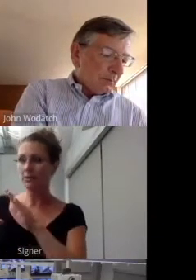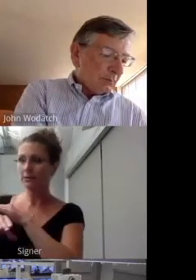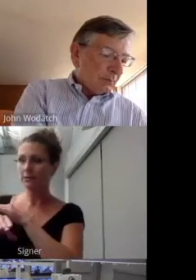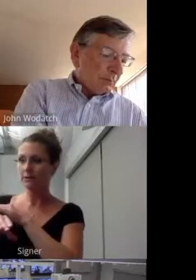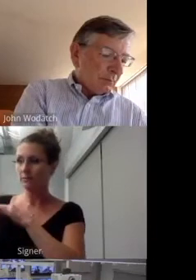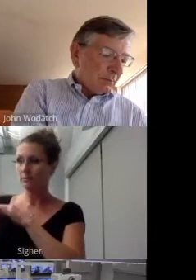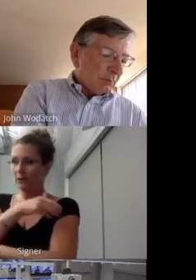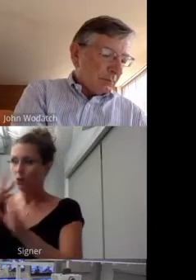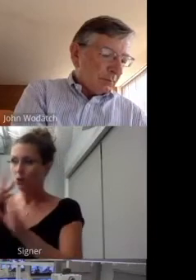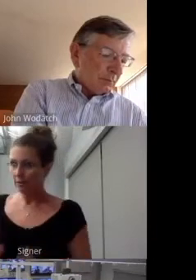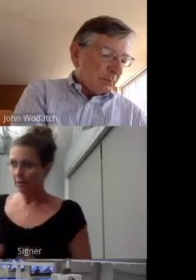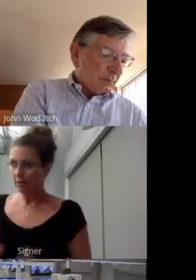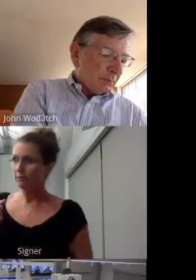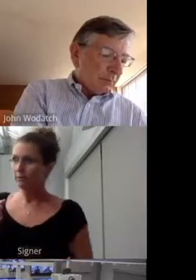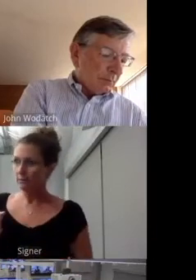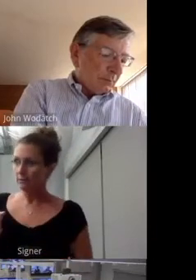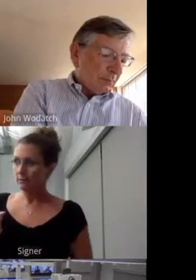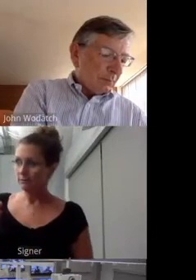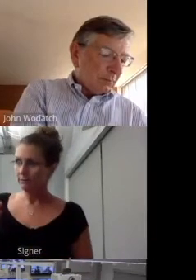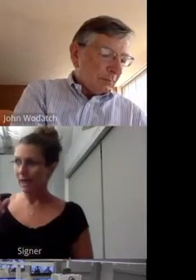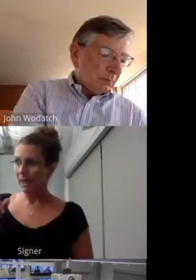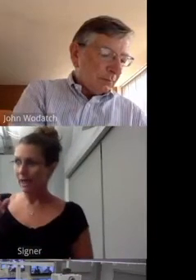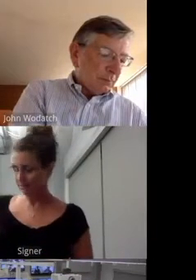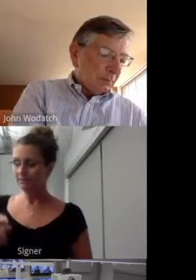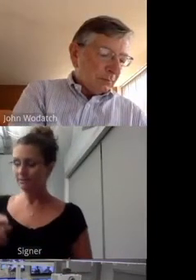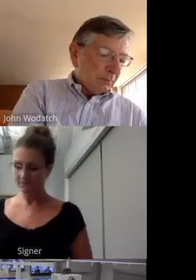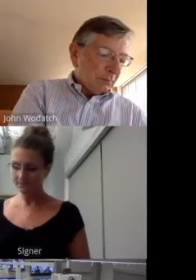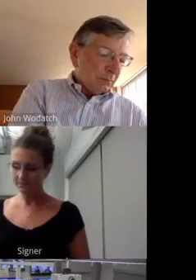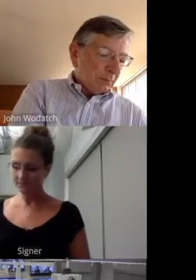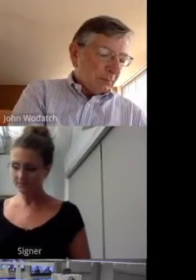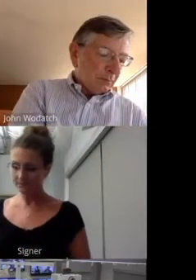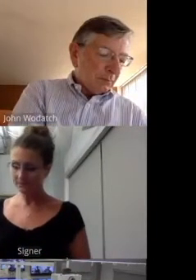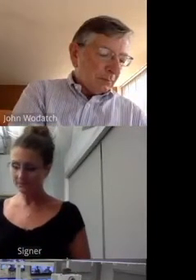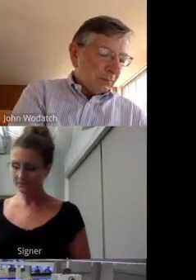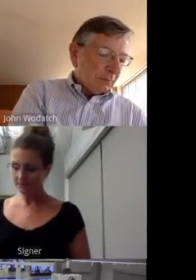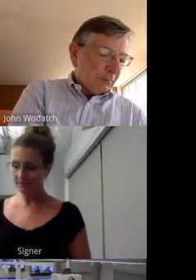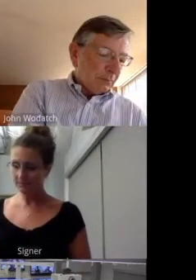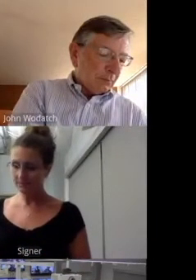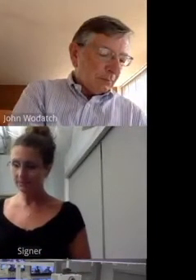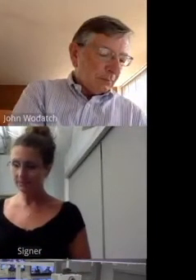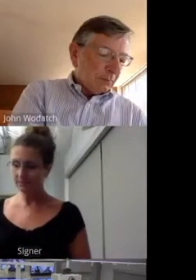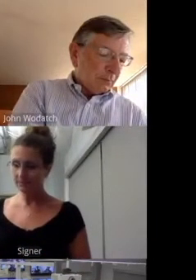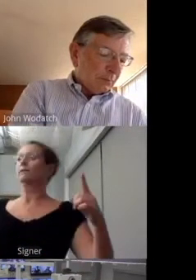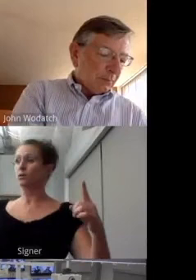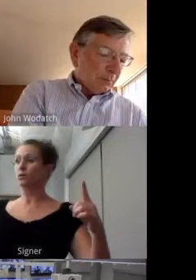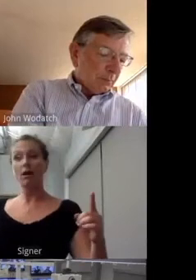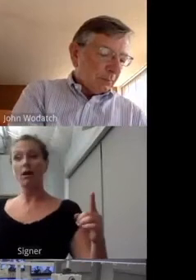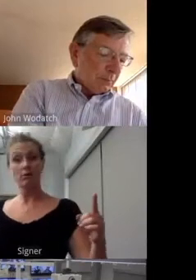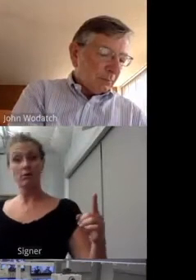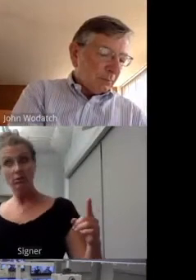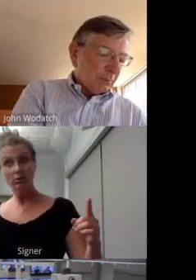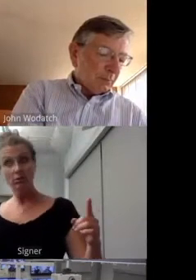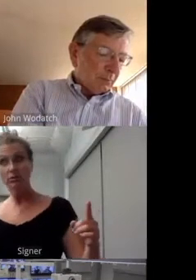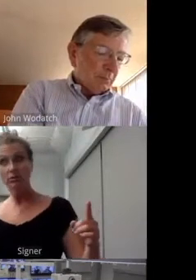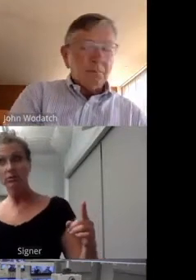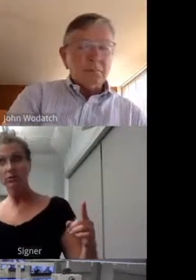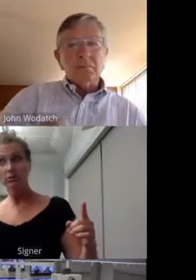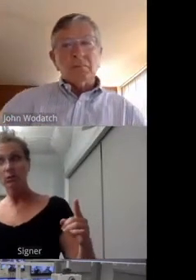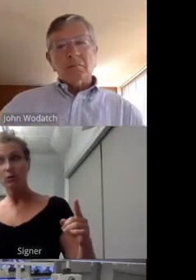Act and brought it through to its successful and also, I might add, unanimous passage in